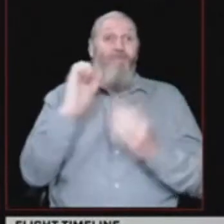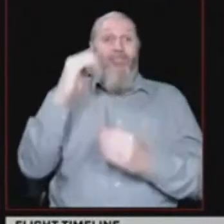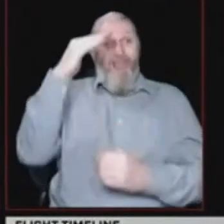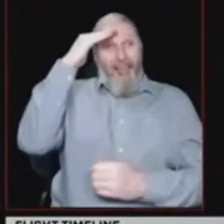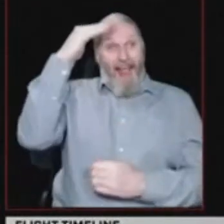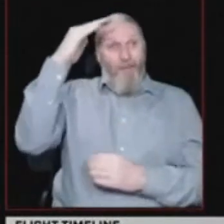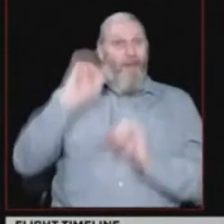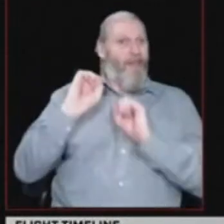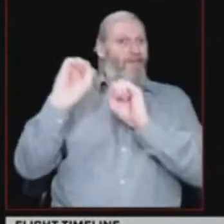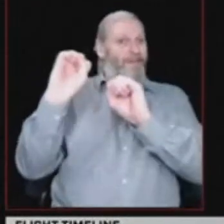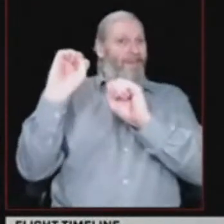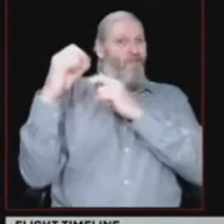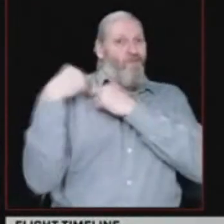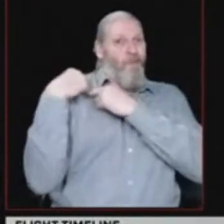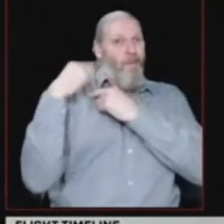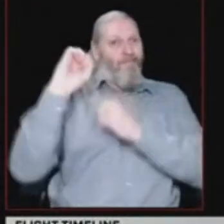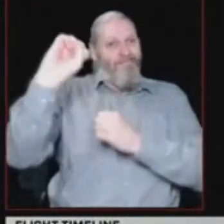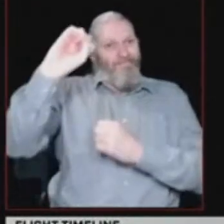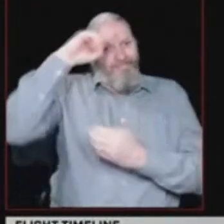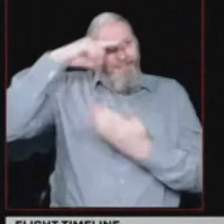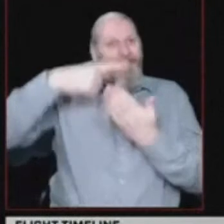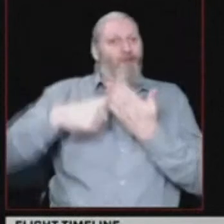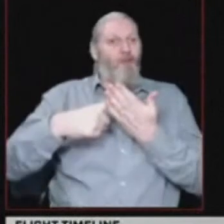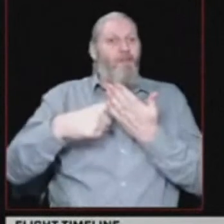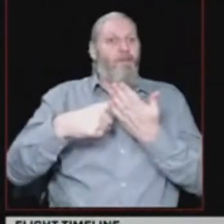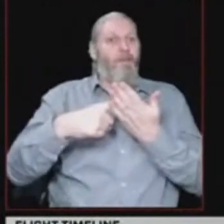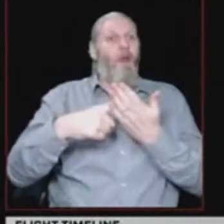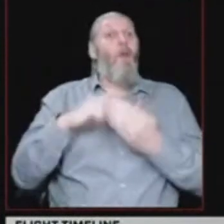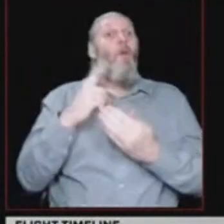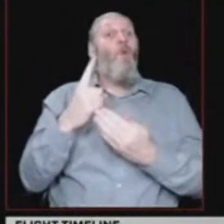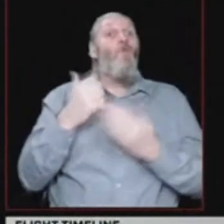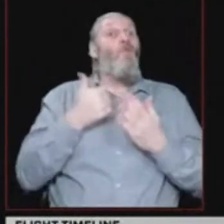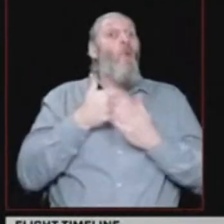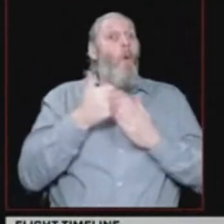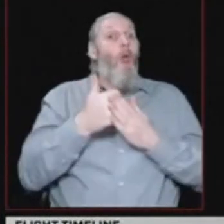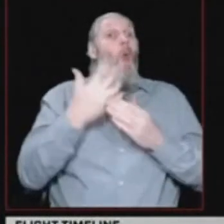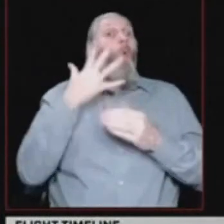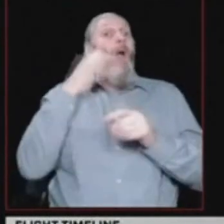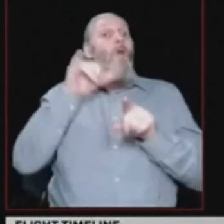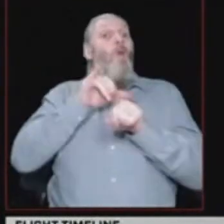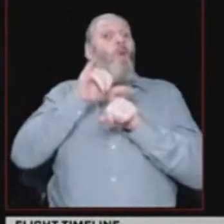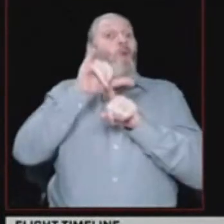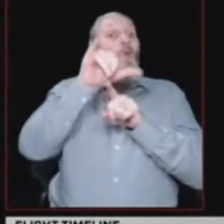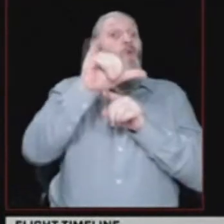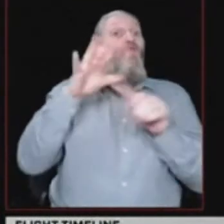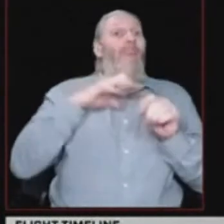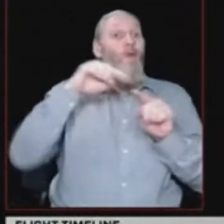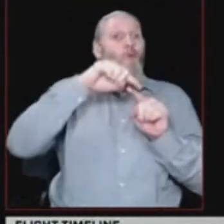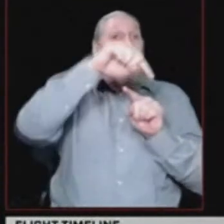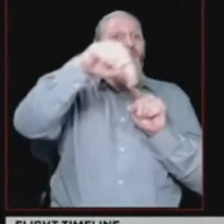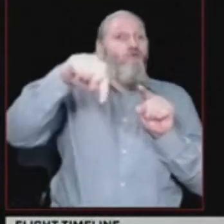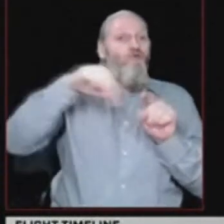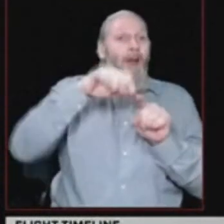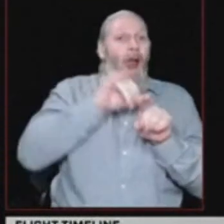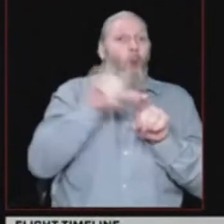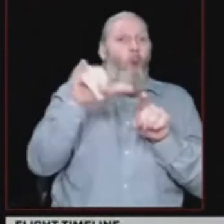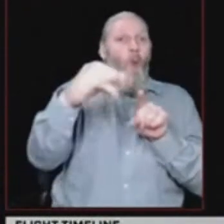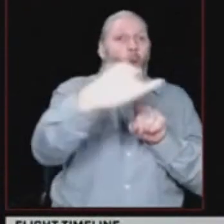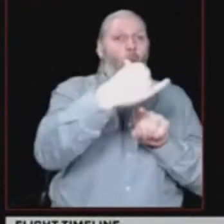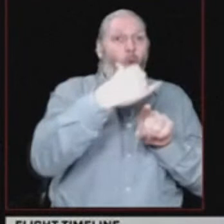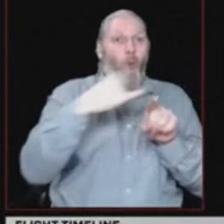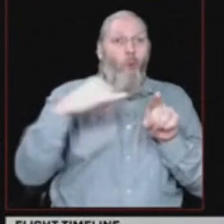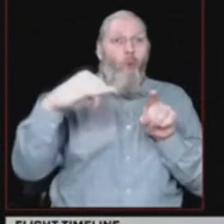we expect to see here is that when we're in the racetrack for the cold pass, we'll be at approximately a little over 35,000